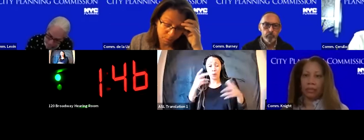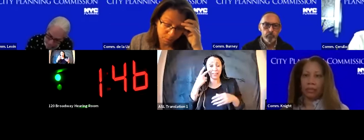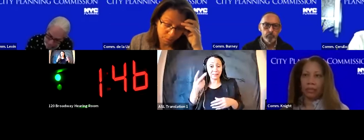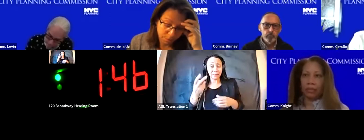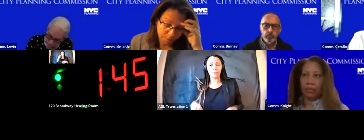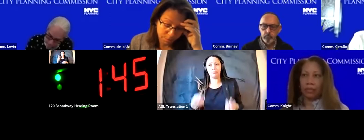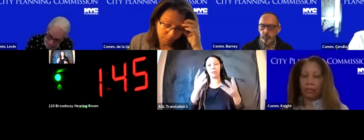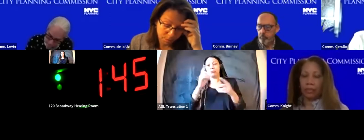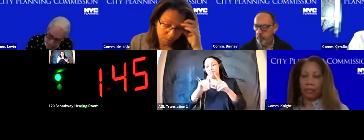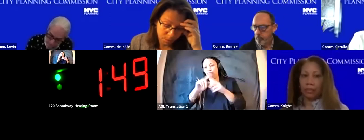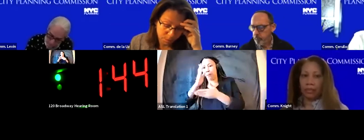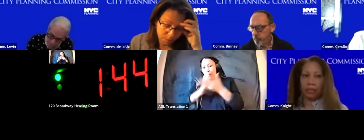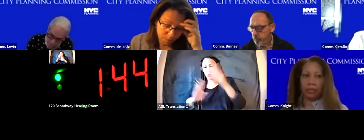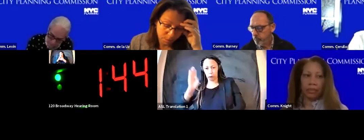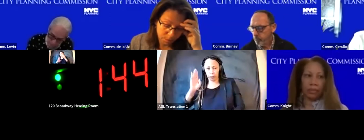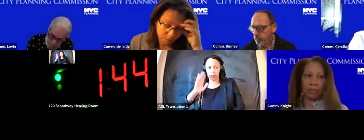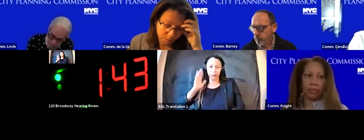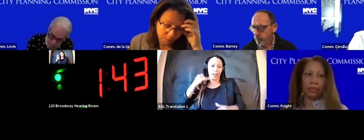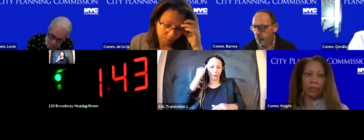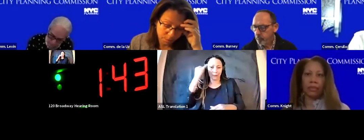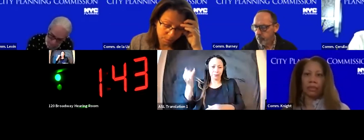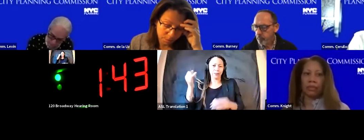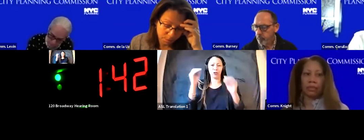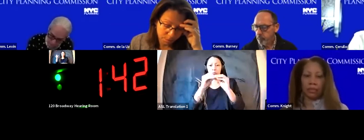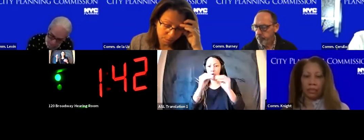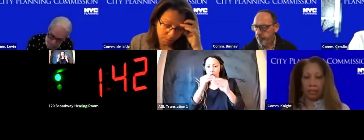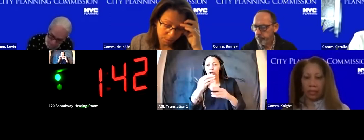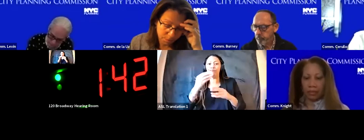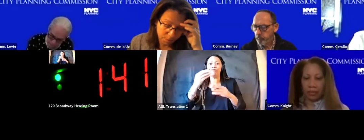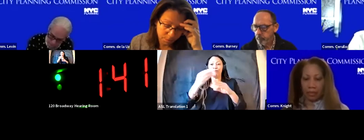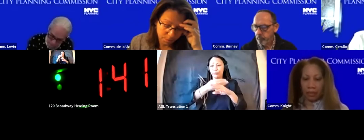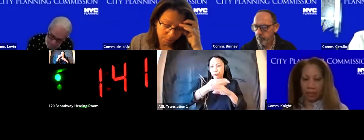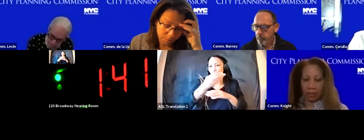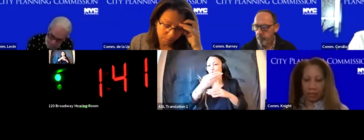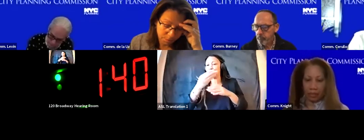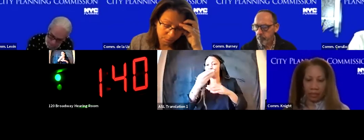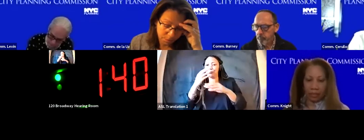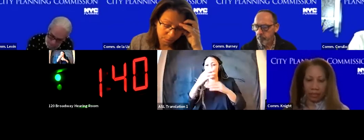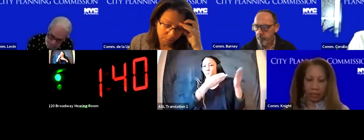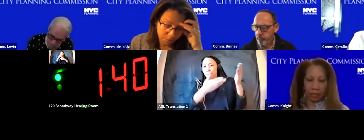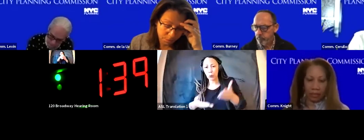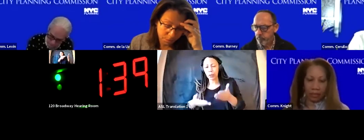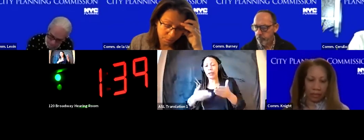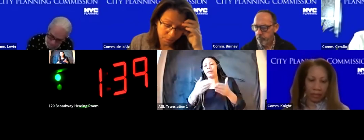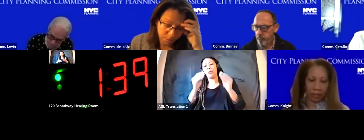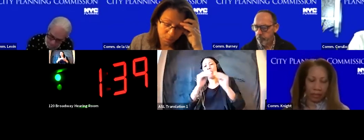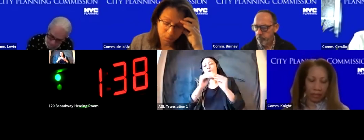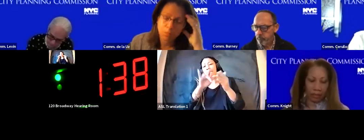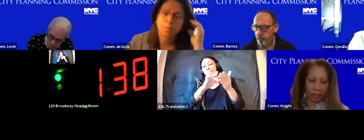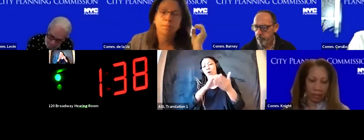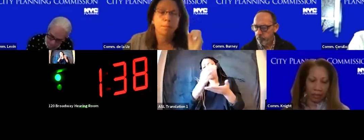Brooklyn, this idea that more construction will bring more middle-income families, that is not the